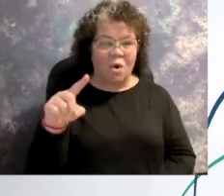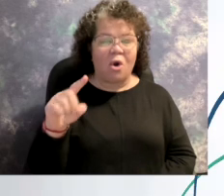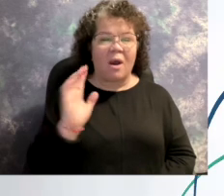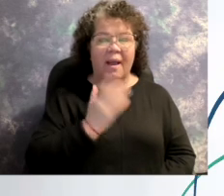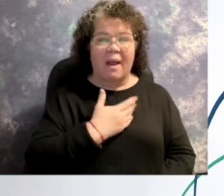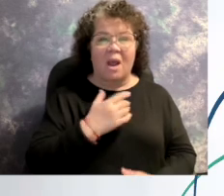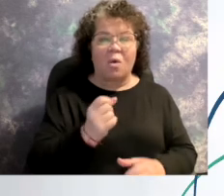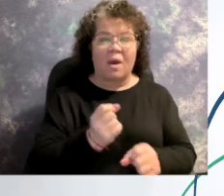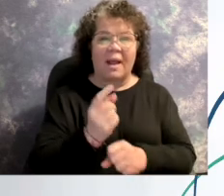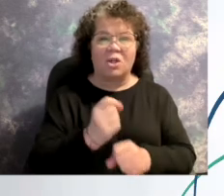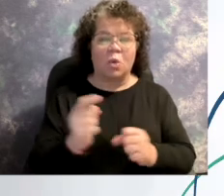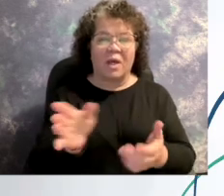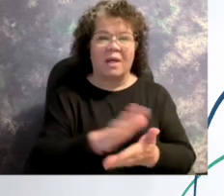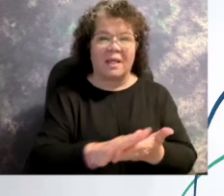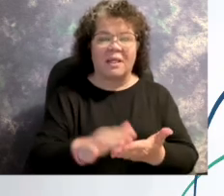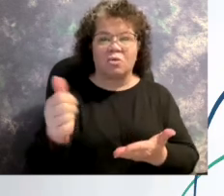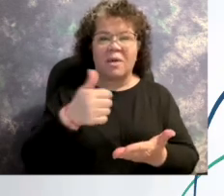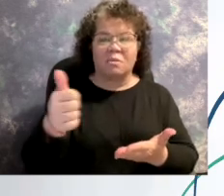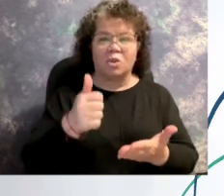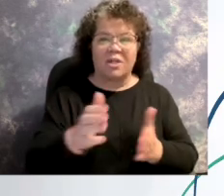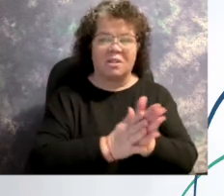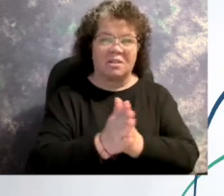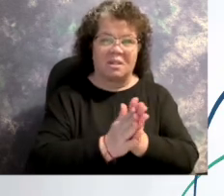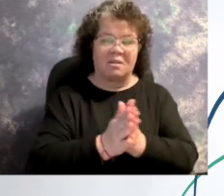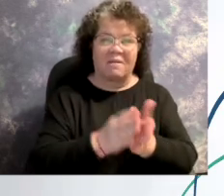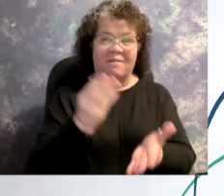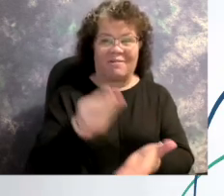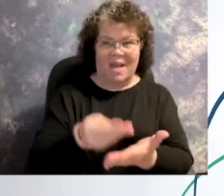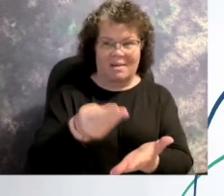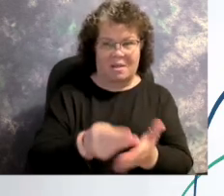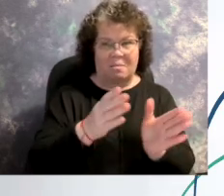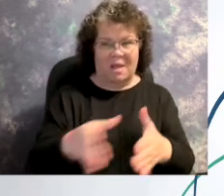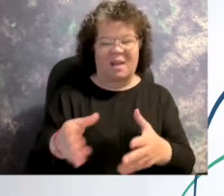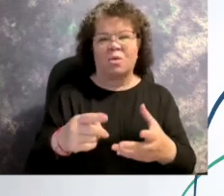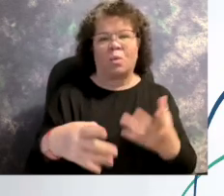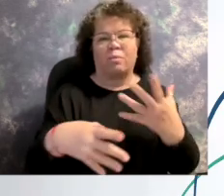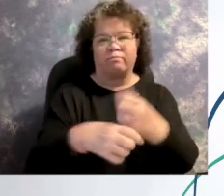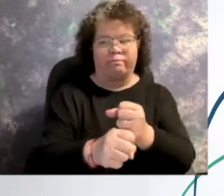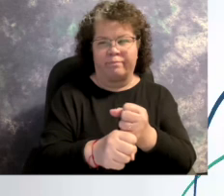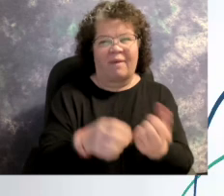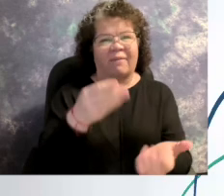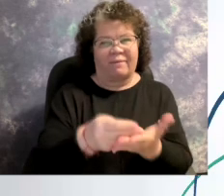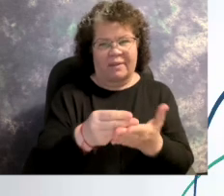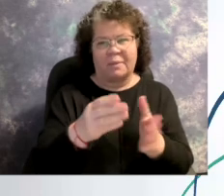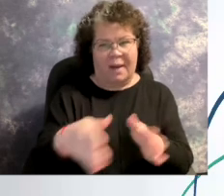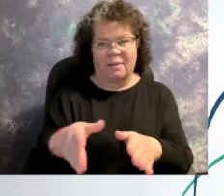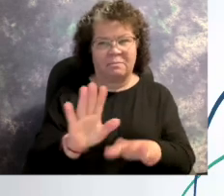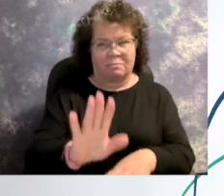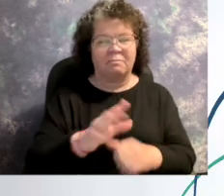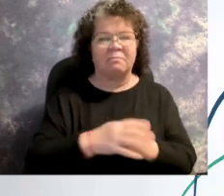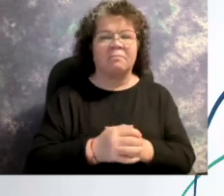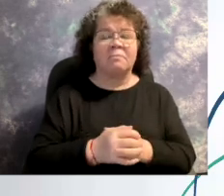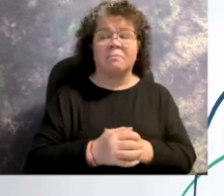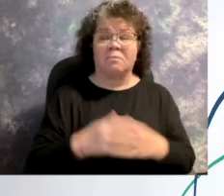our annual Clean Transportation Incentives Funding Plan, which we also call the Funding Plan. So today,